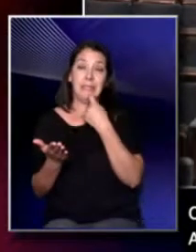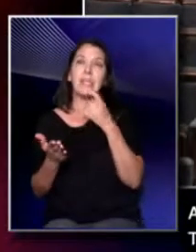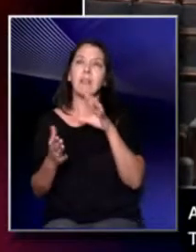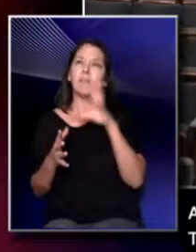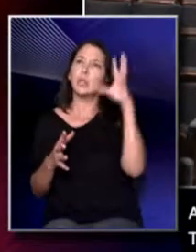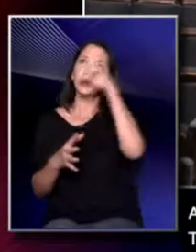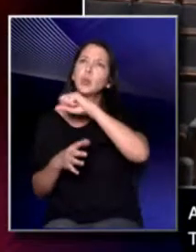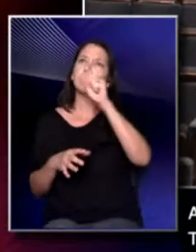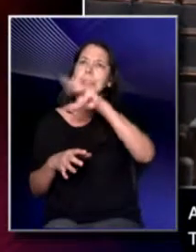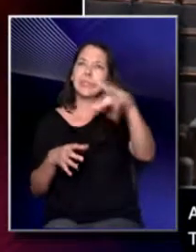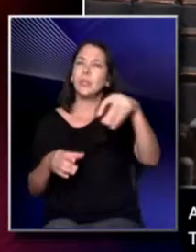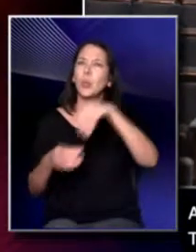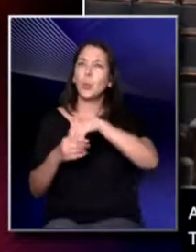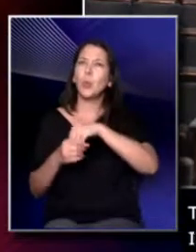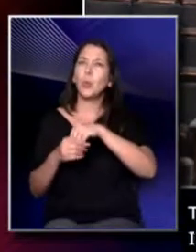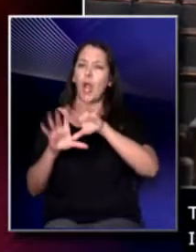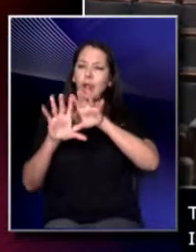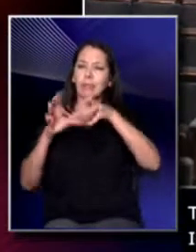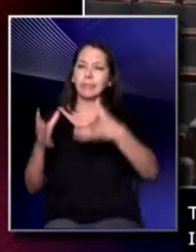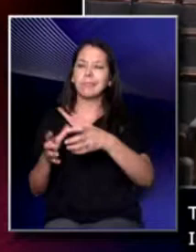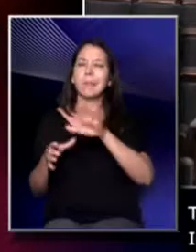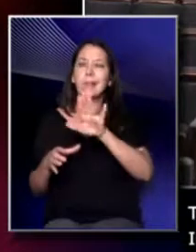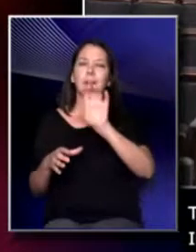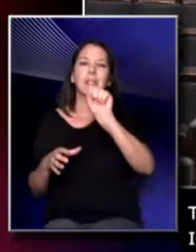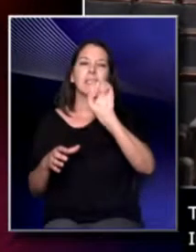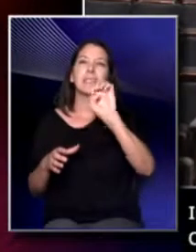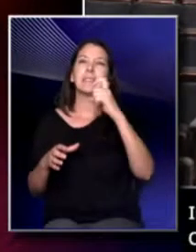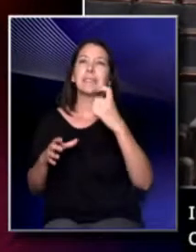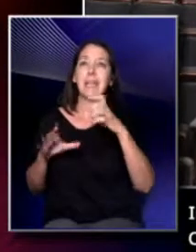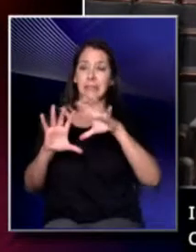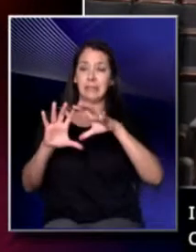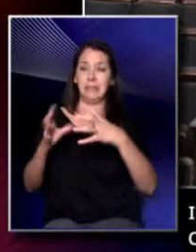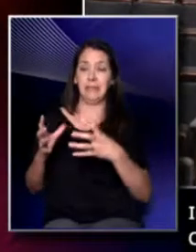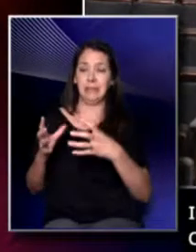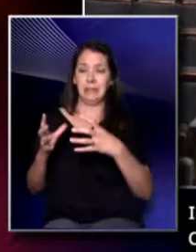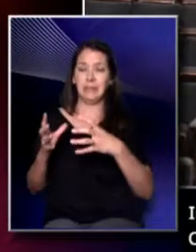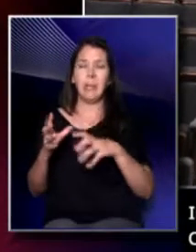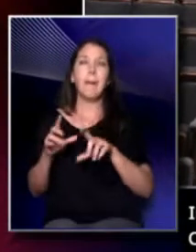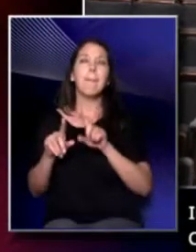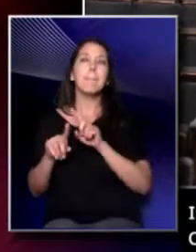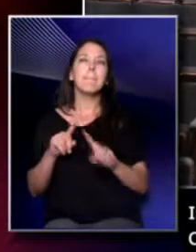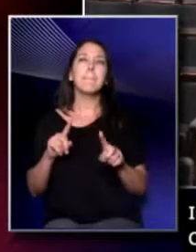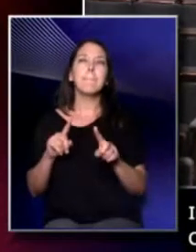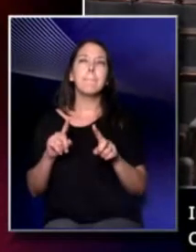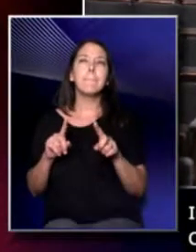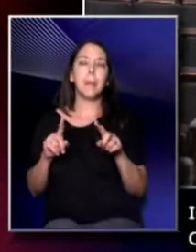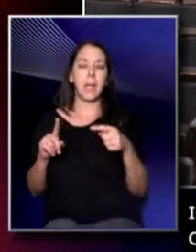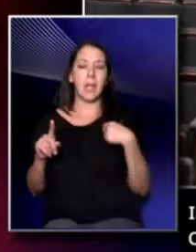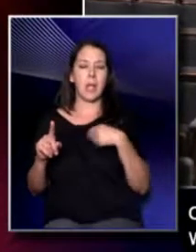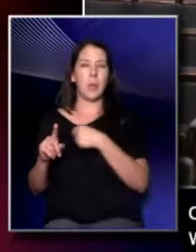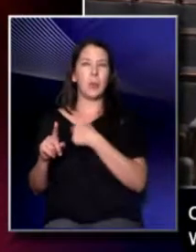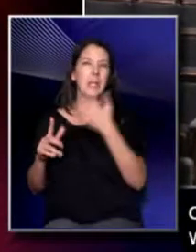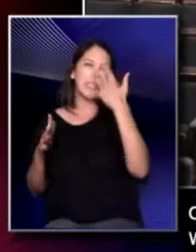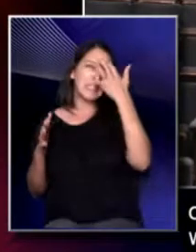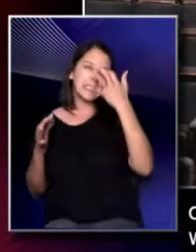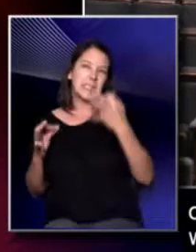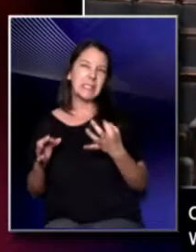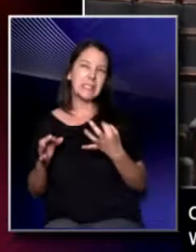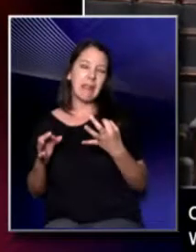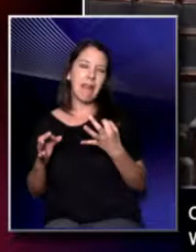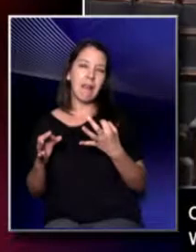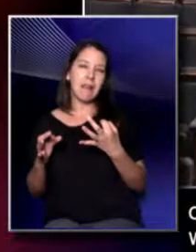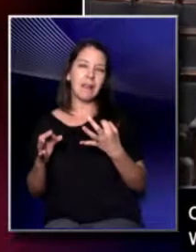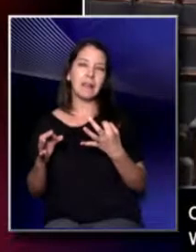included under the classification of sex. However, we decided that it